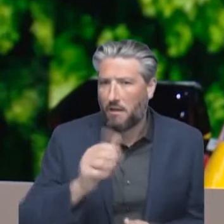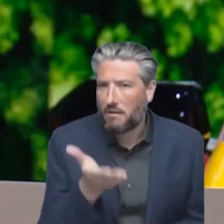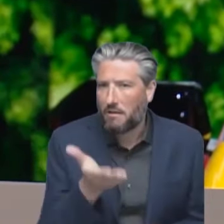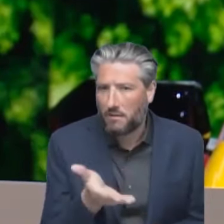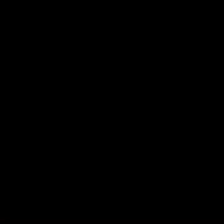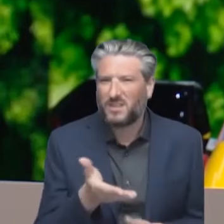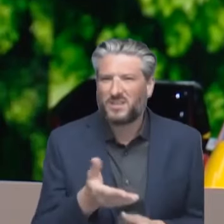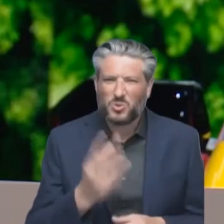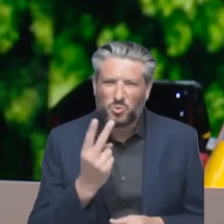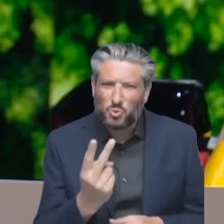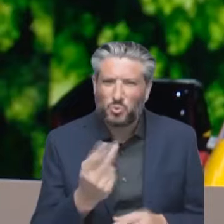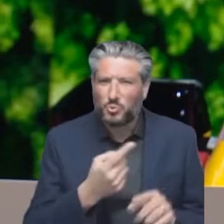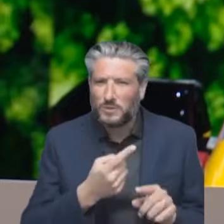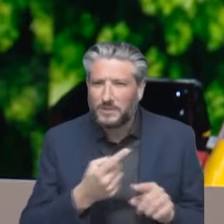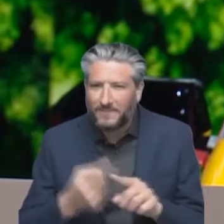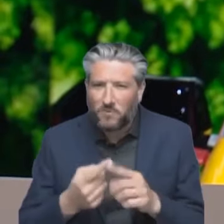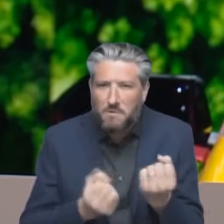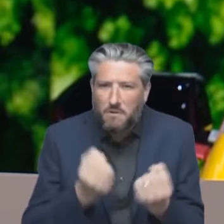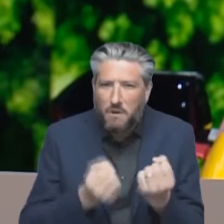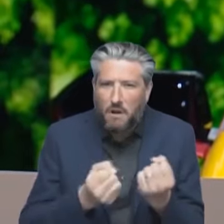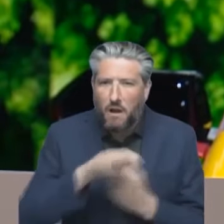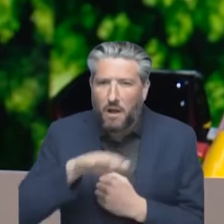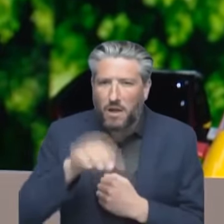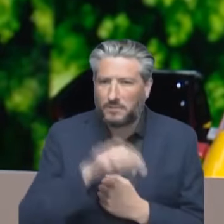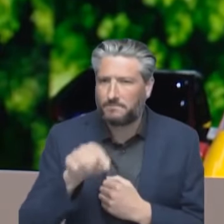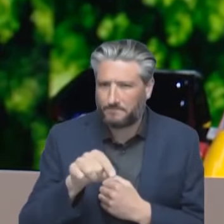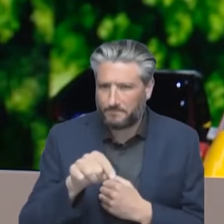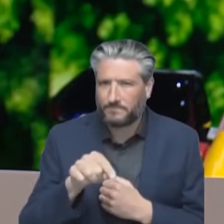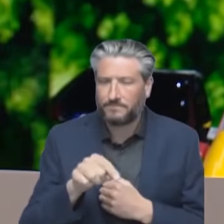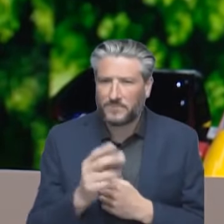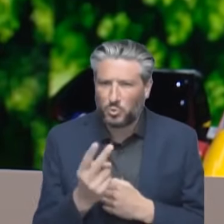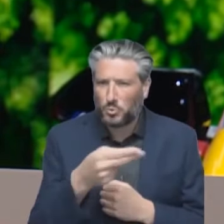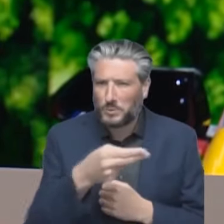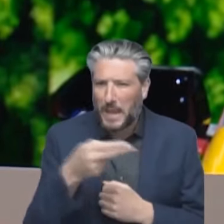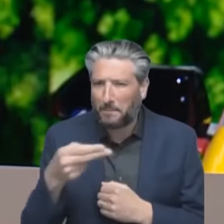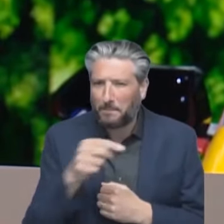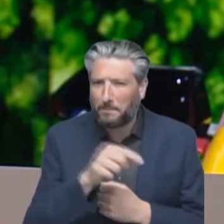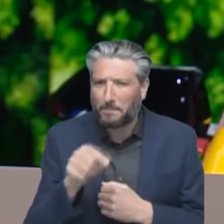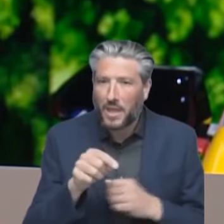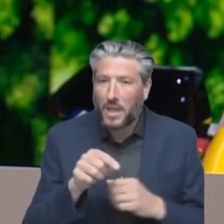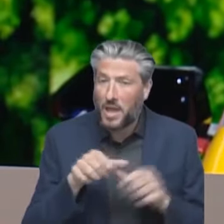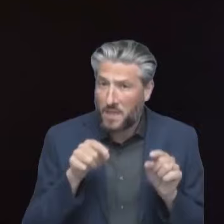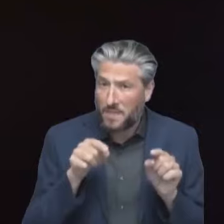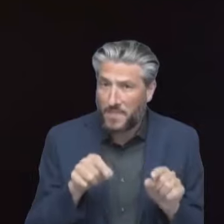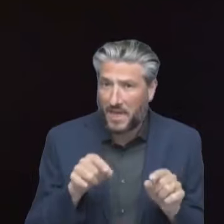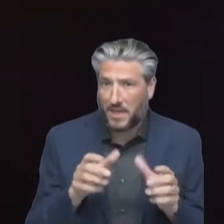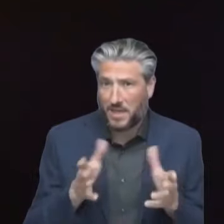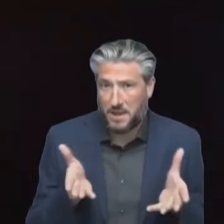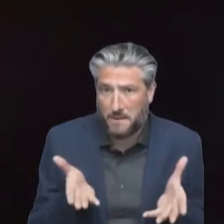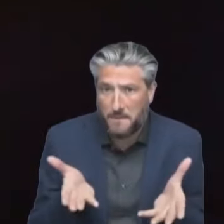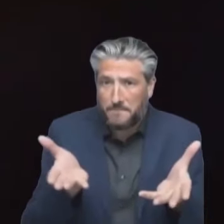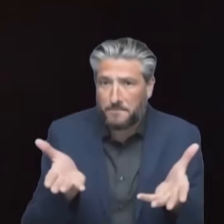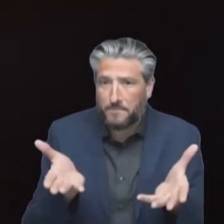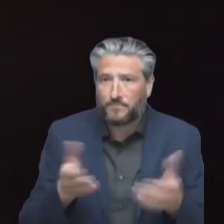choice is very clear. I think for many people, it may not be very clear, because we haven't maybe discussed